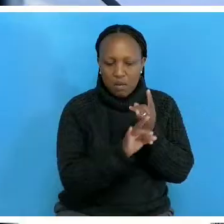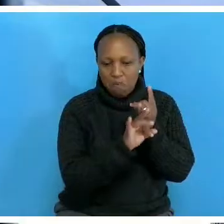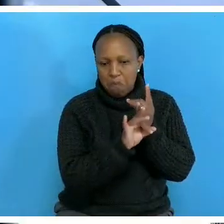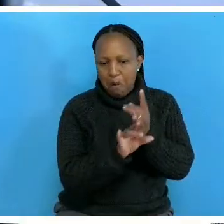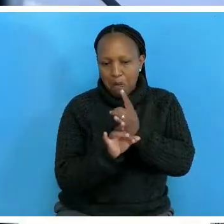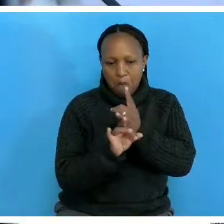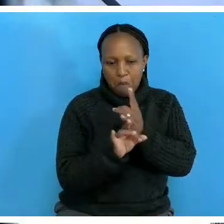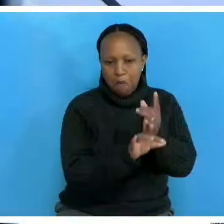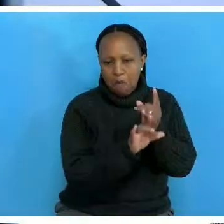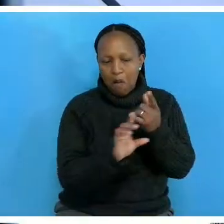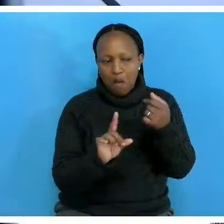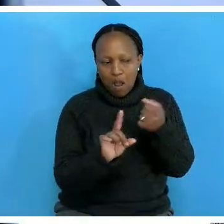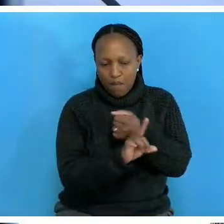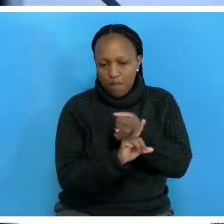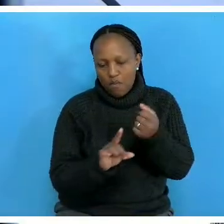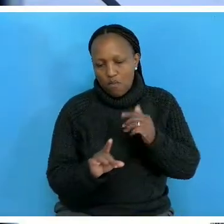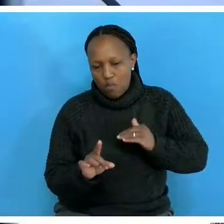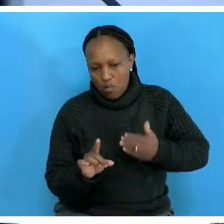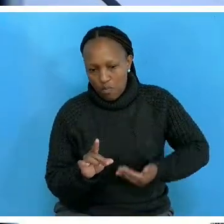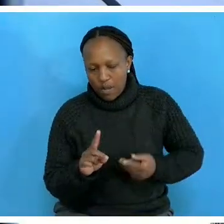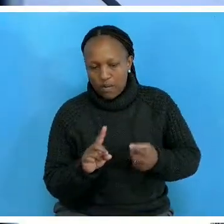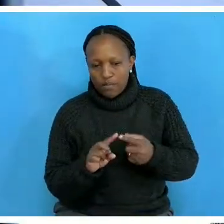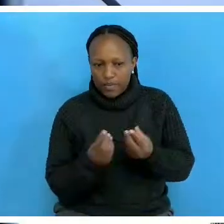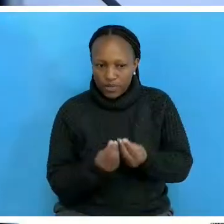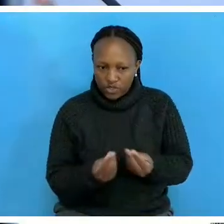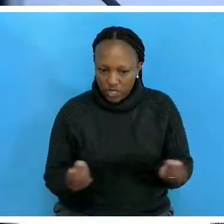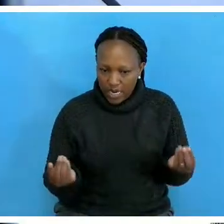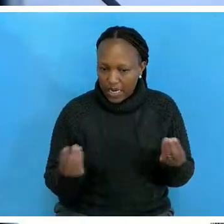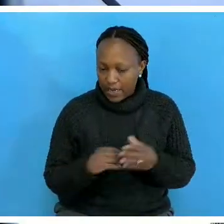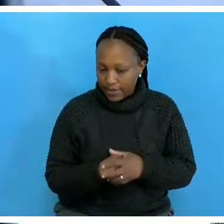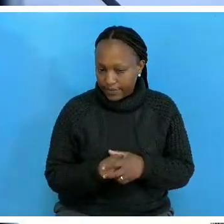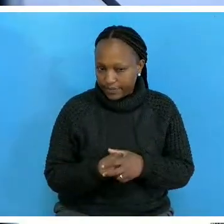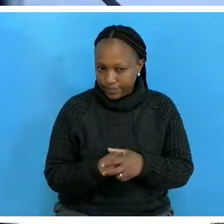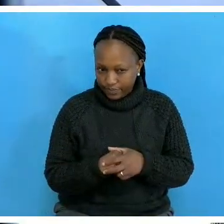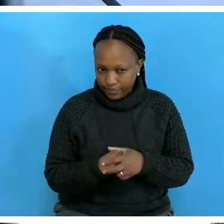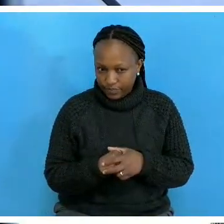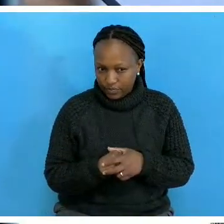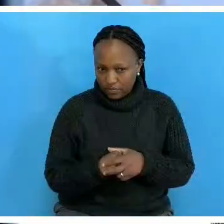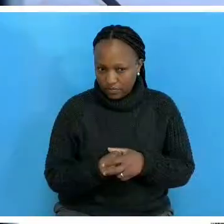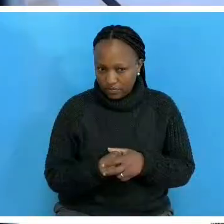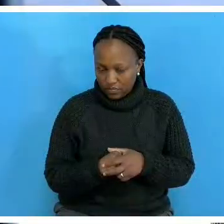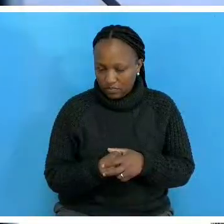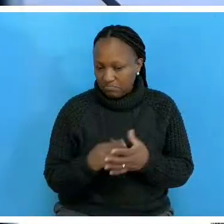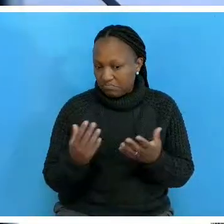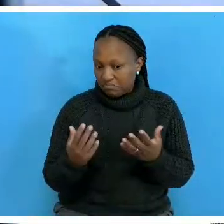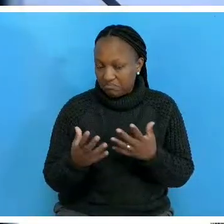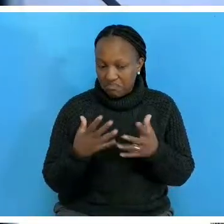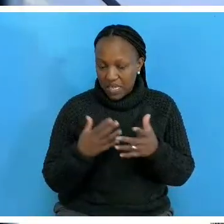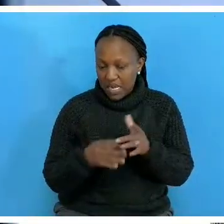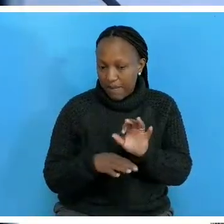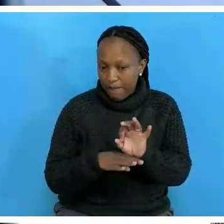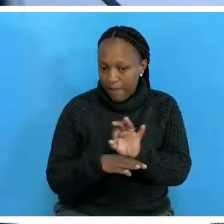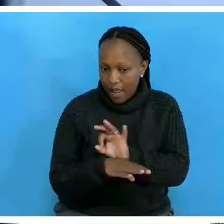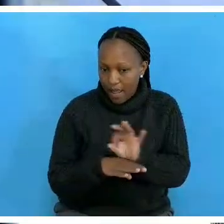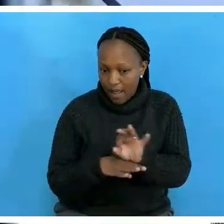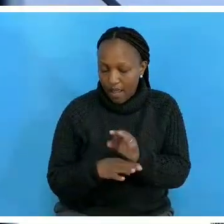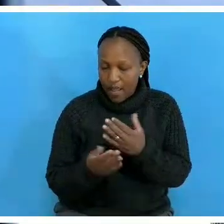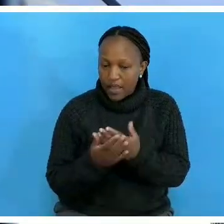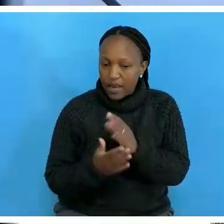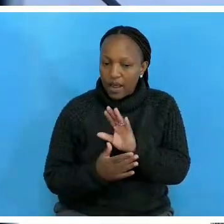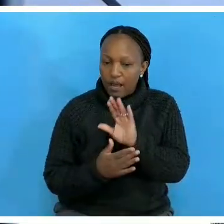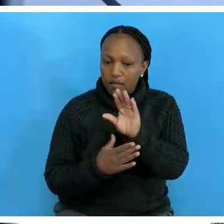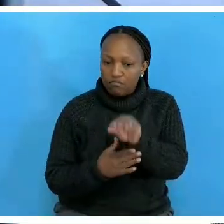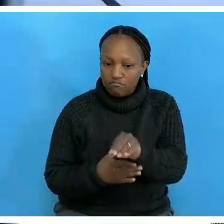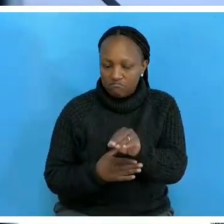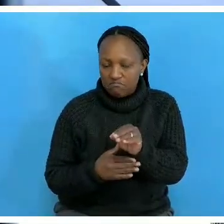the children. So are there any plans, or can I ask if any plans